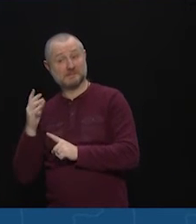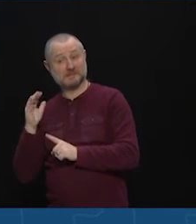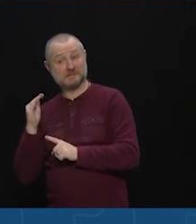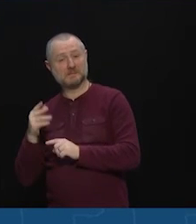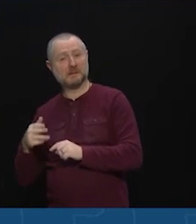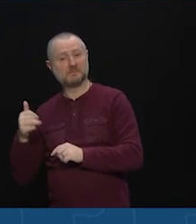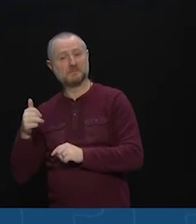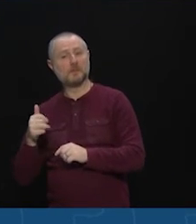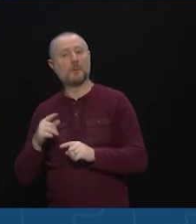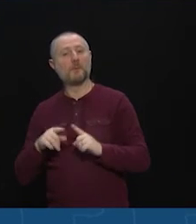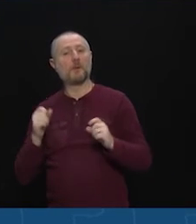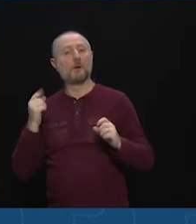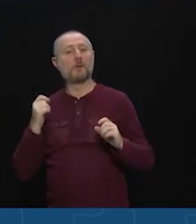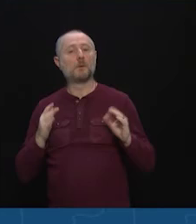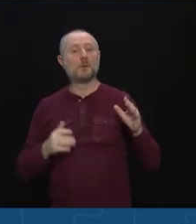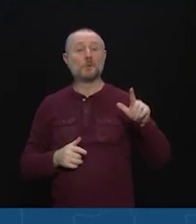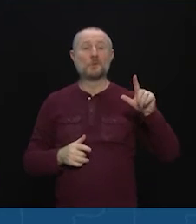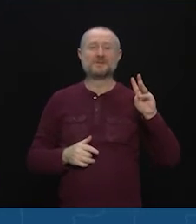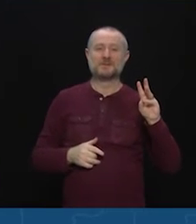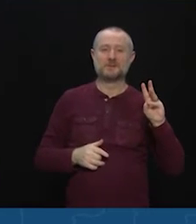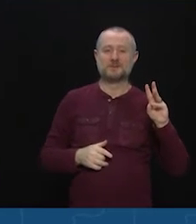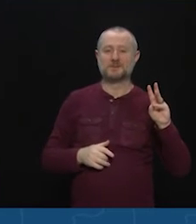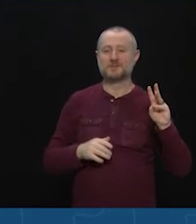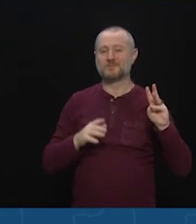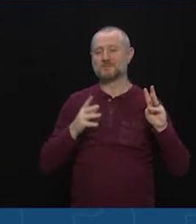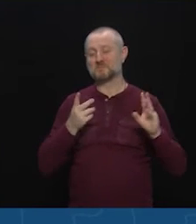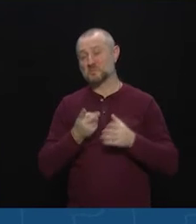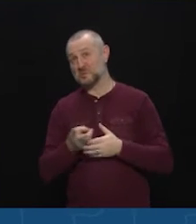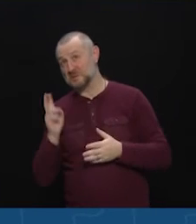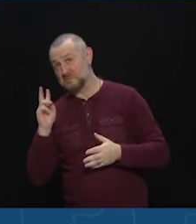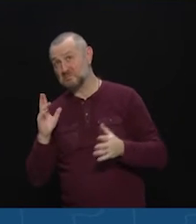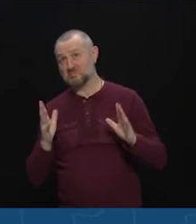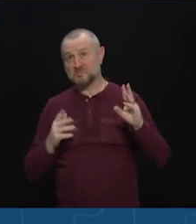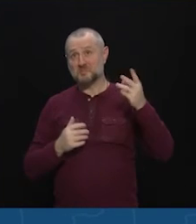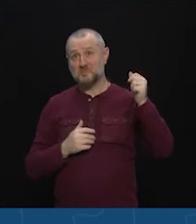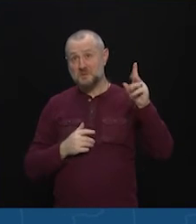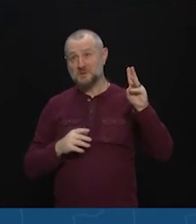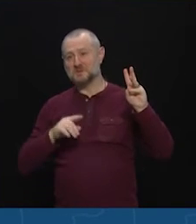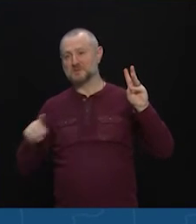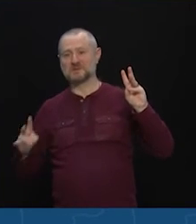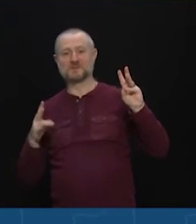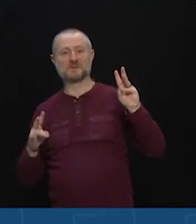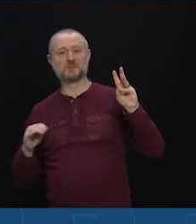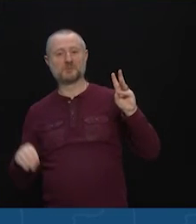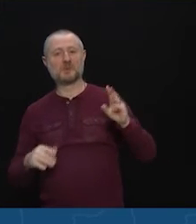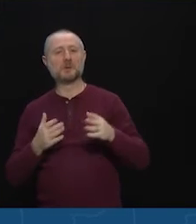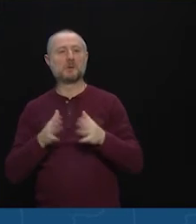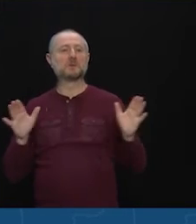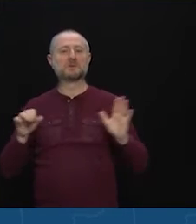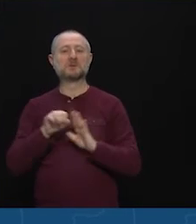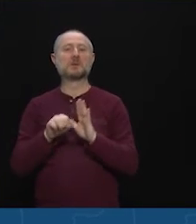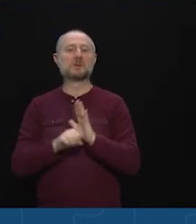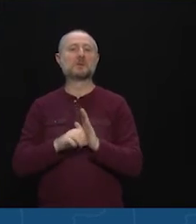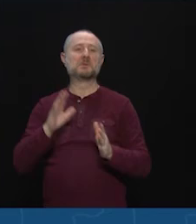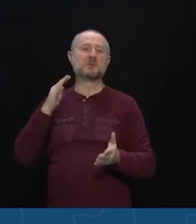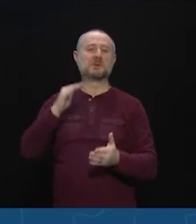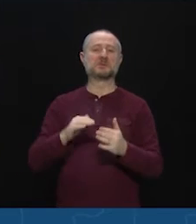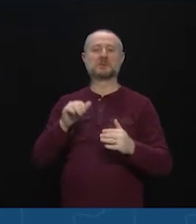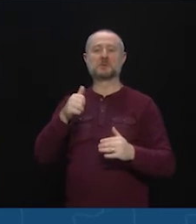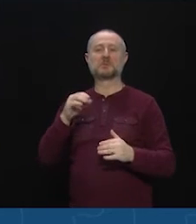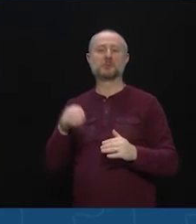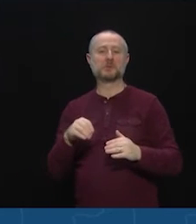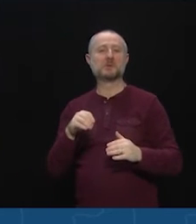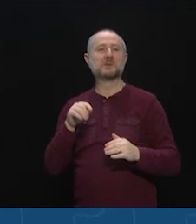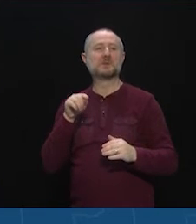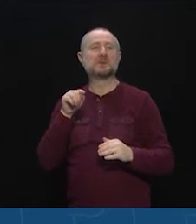26% just a couple weeks ago. And statewide, we're still a little less than 10%, 9.6, and we were at 23 just on